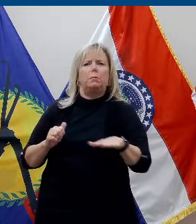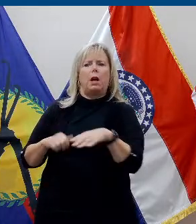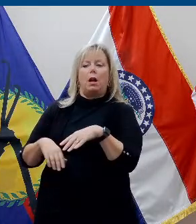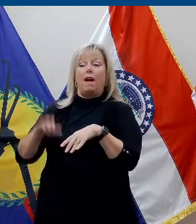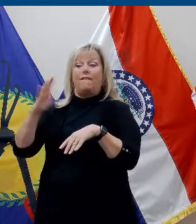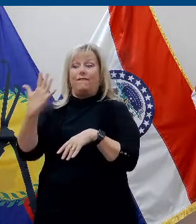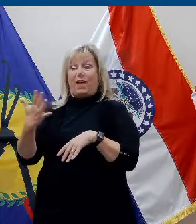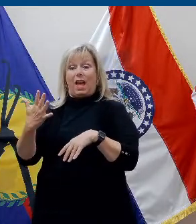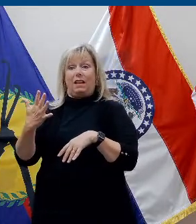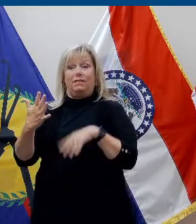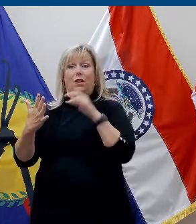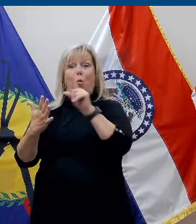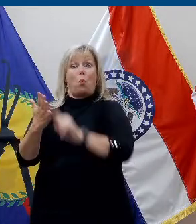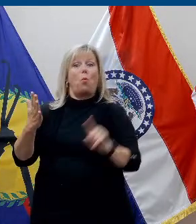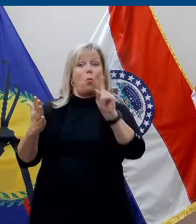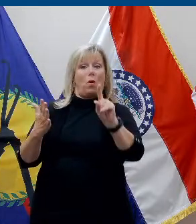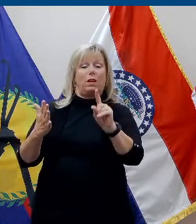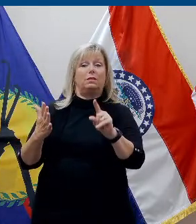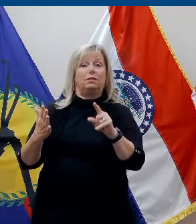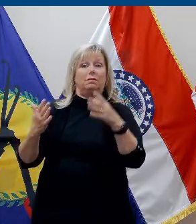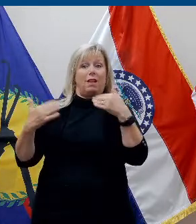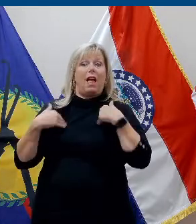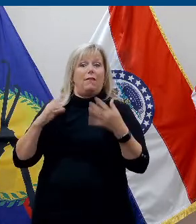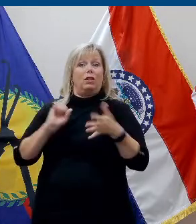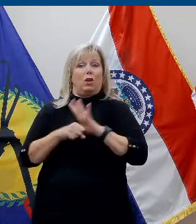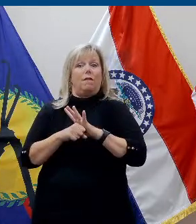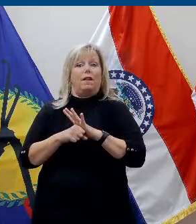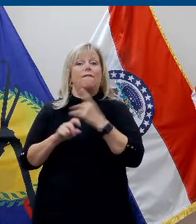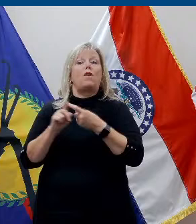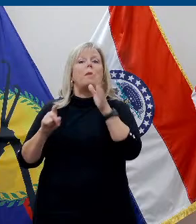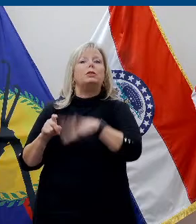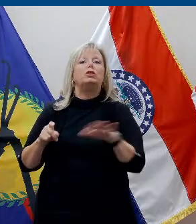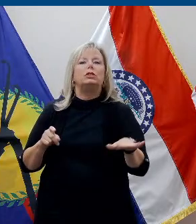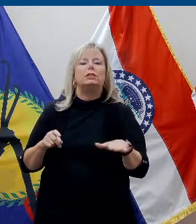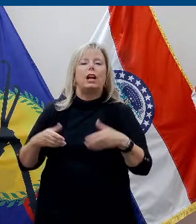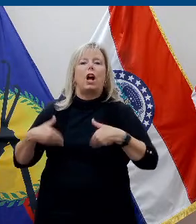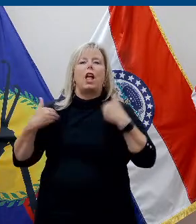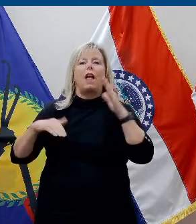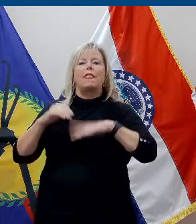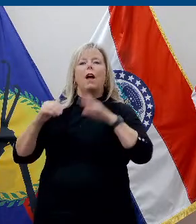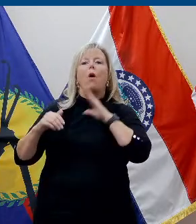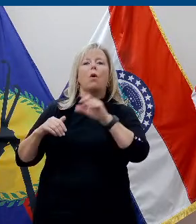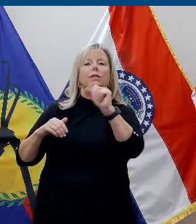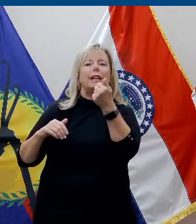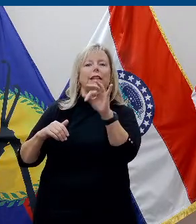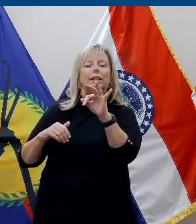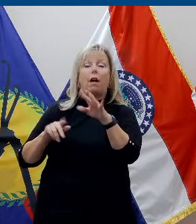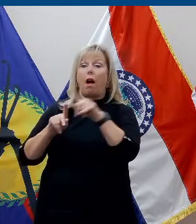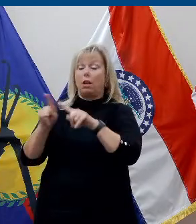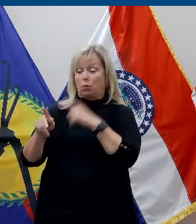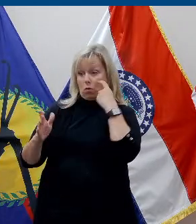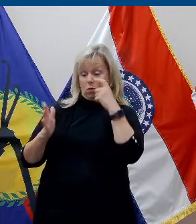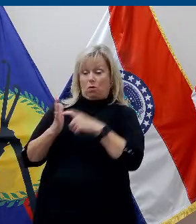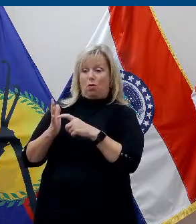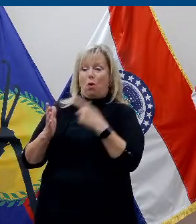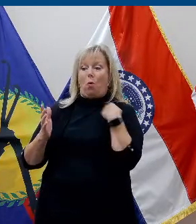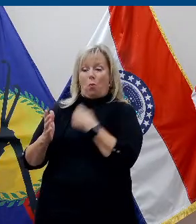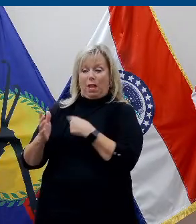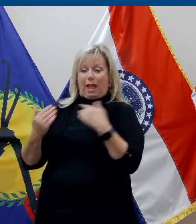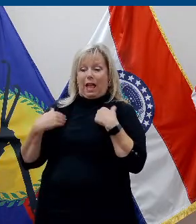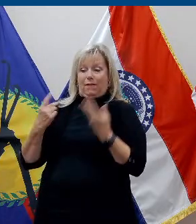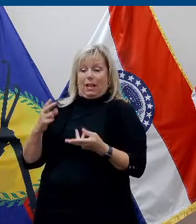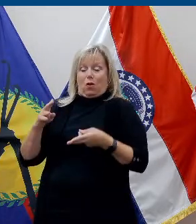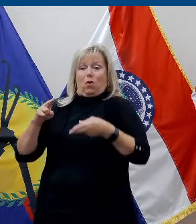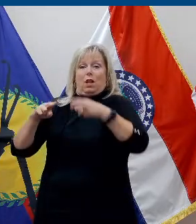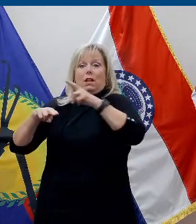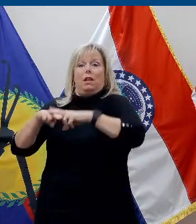5 cases of our current total cases are coming from children under the age of 19. You'll also see that we have been increasing in the number